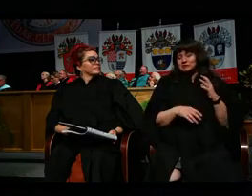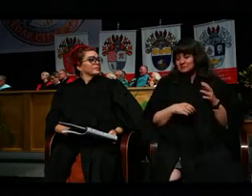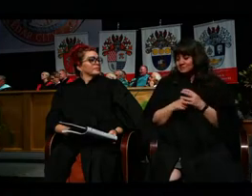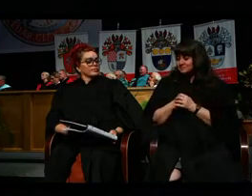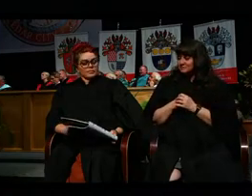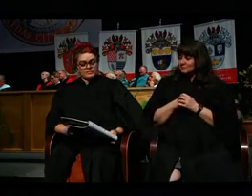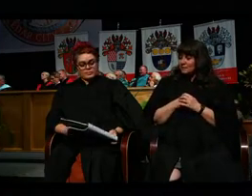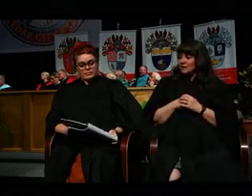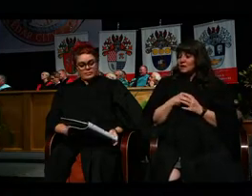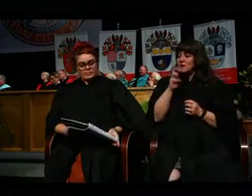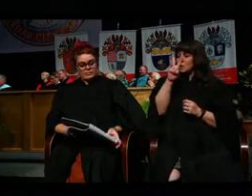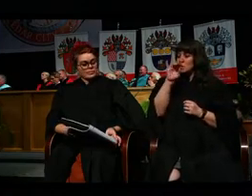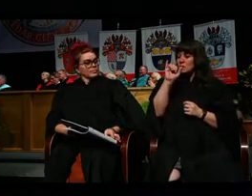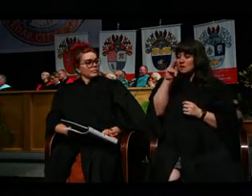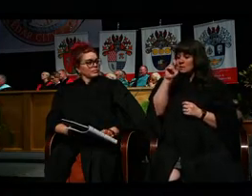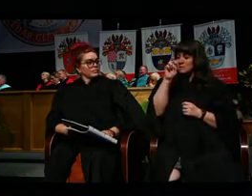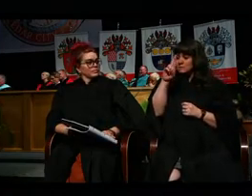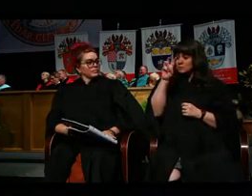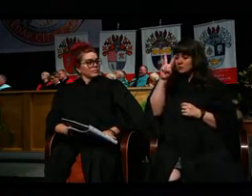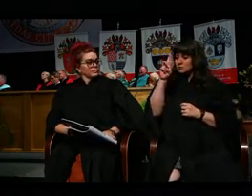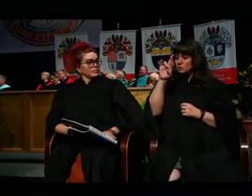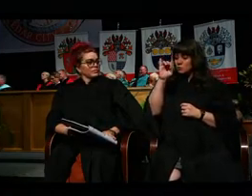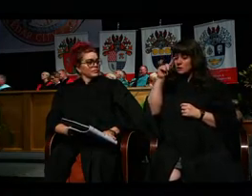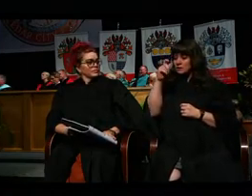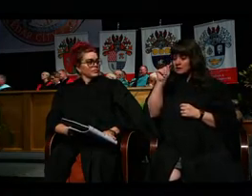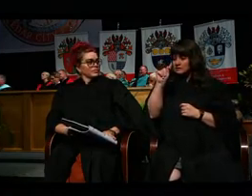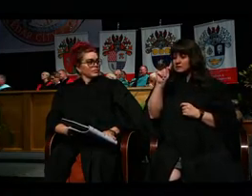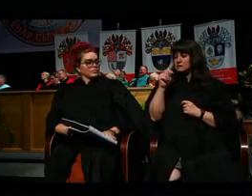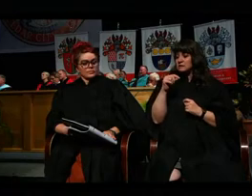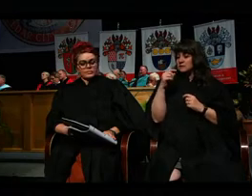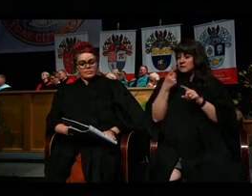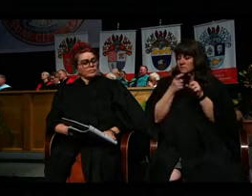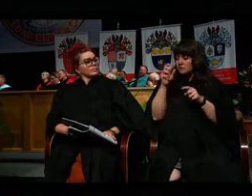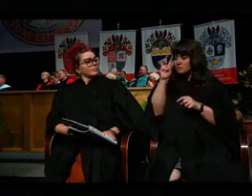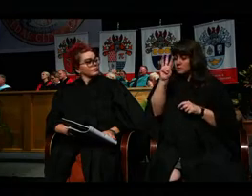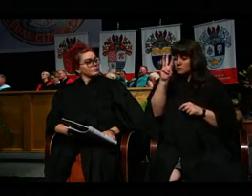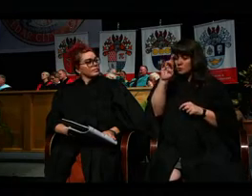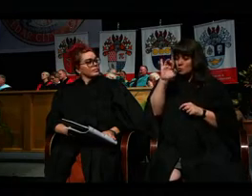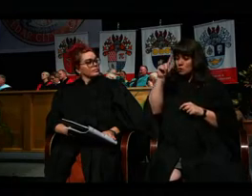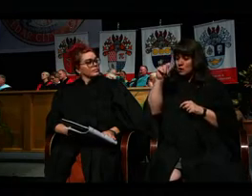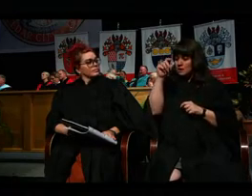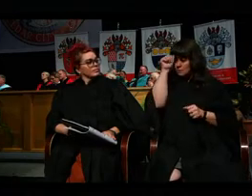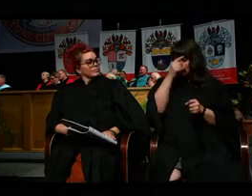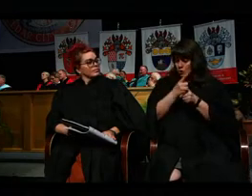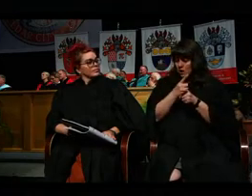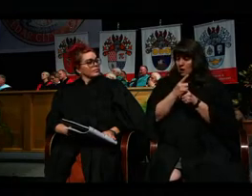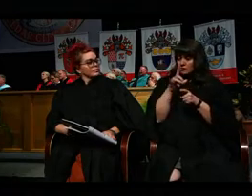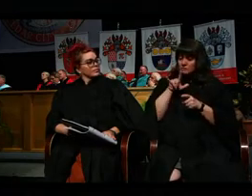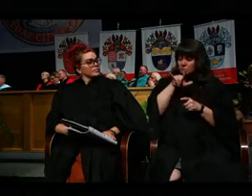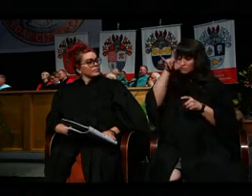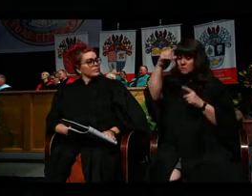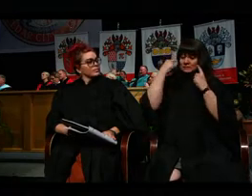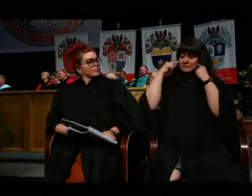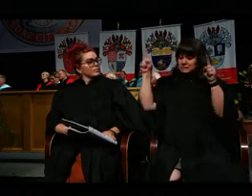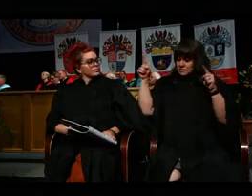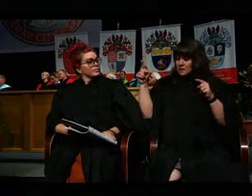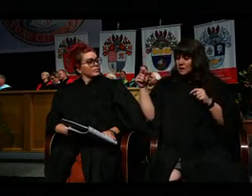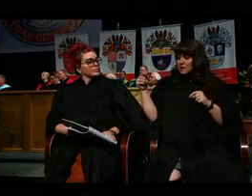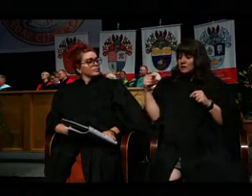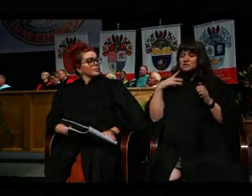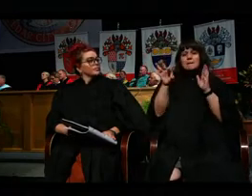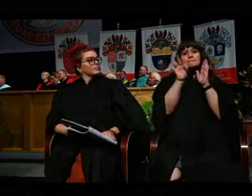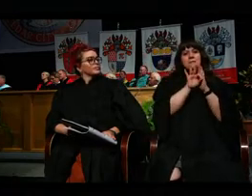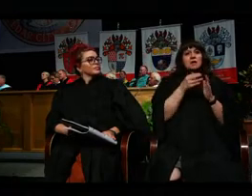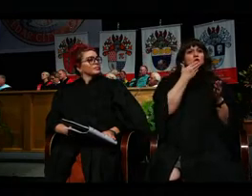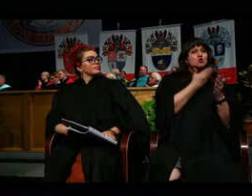the Wright Brothers Aviation fame, when asked for the formula of his success, replied, "Pick out a good father and mother